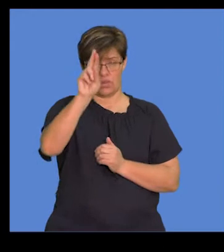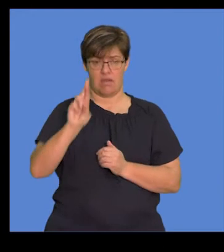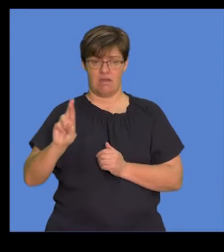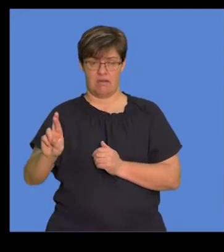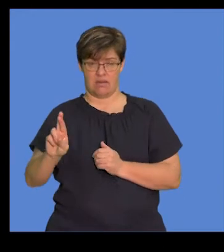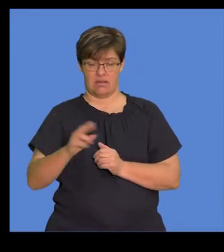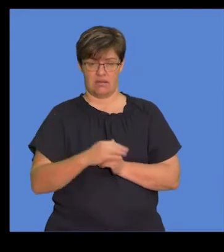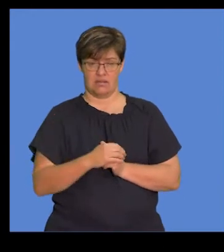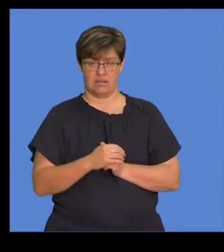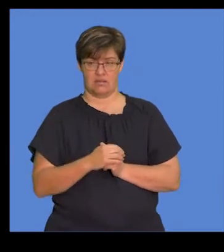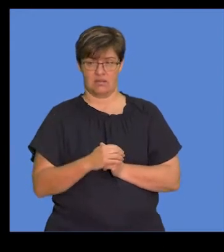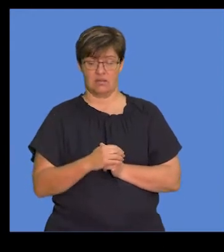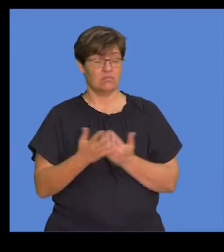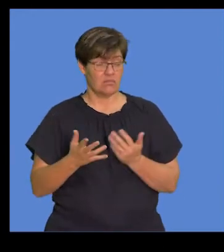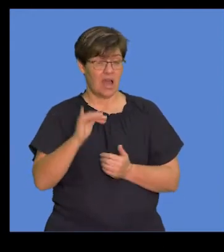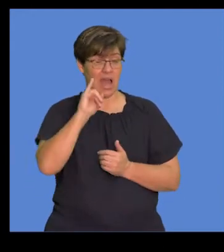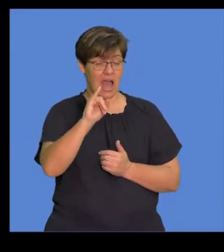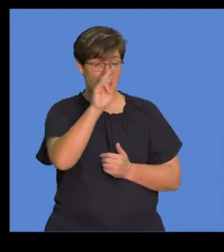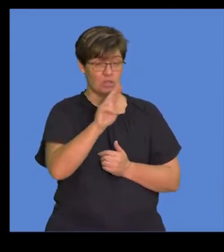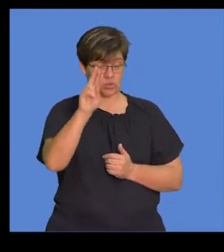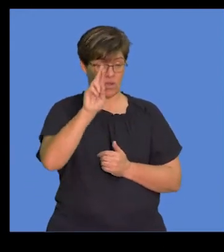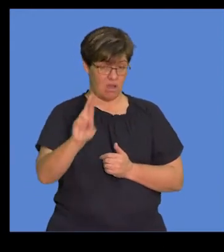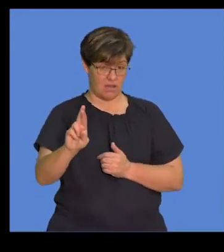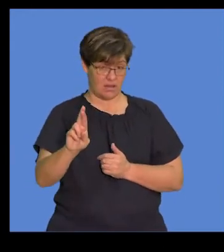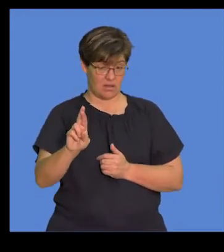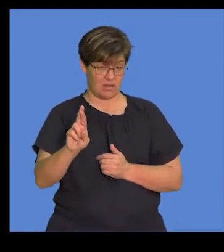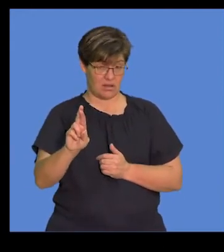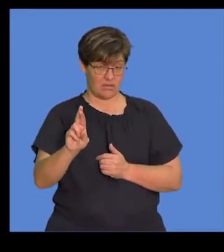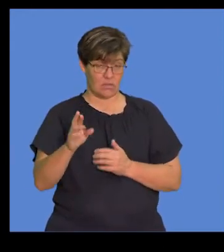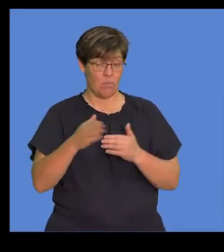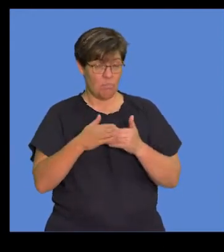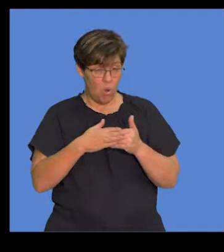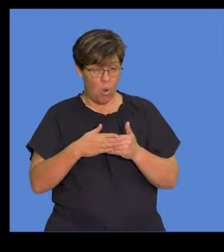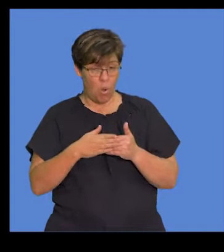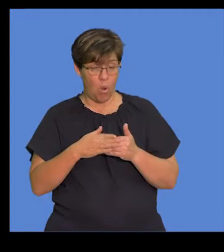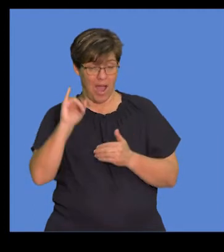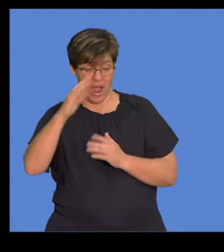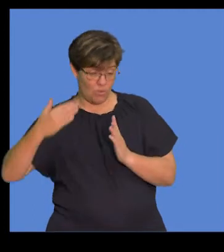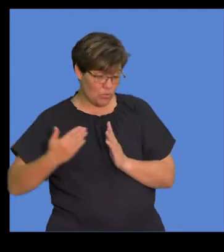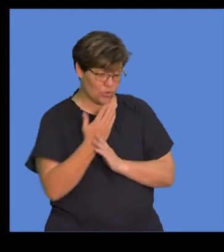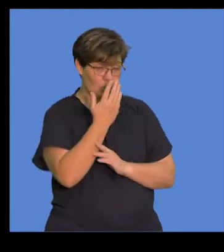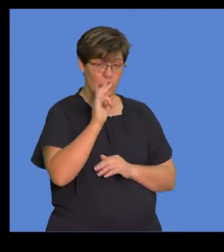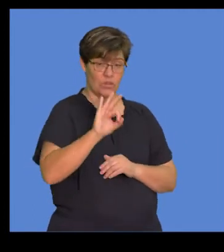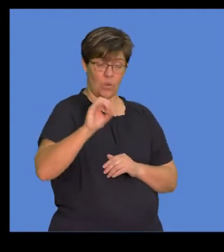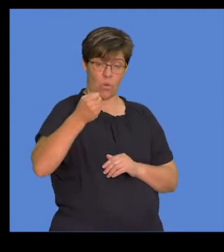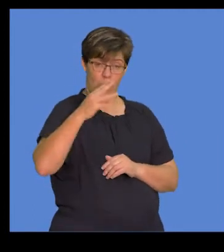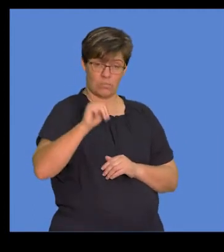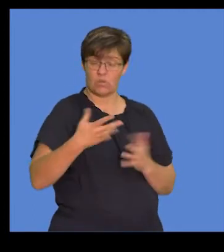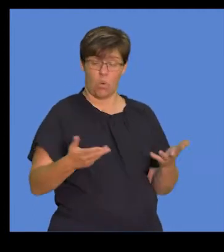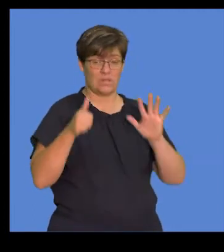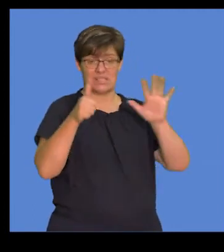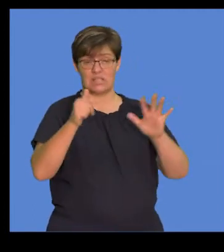I squared R, okay? So if it's I squared R, if more current goes through 3